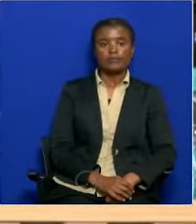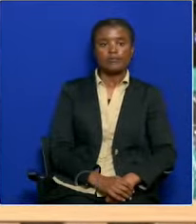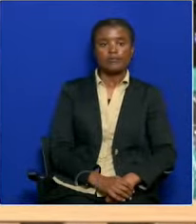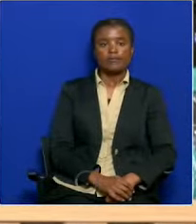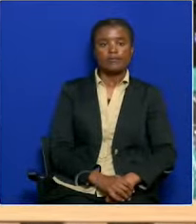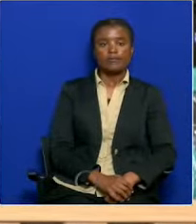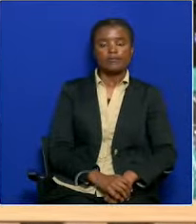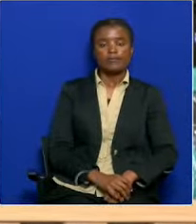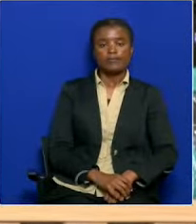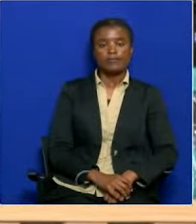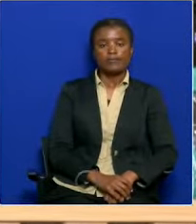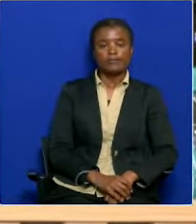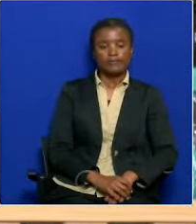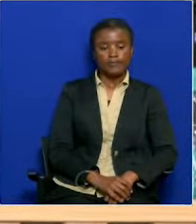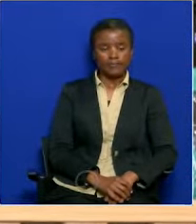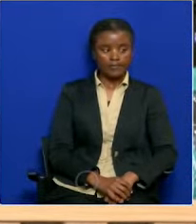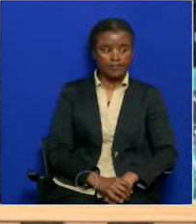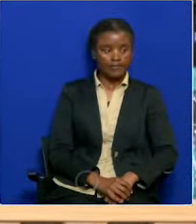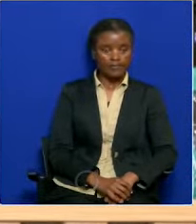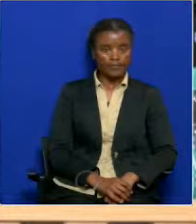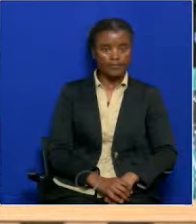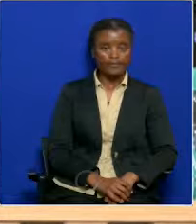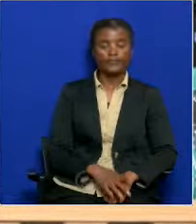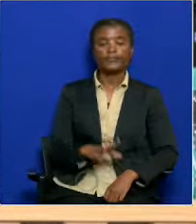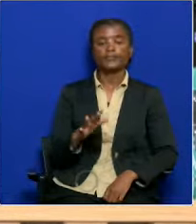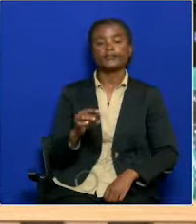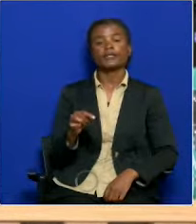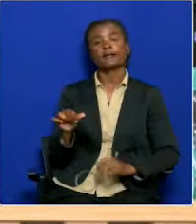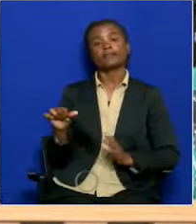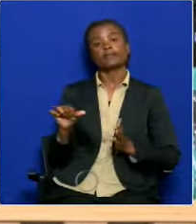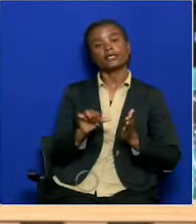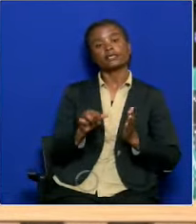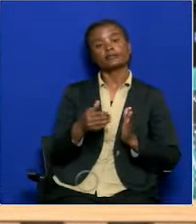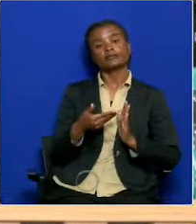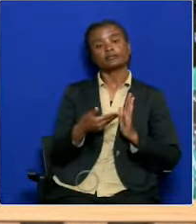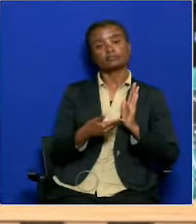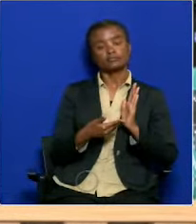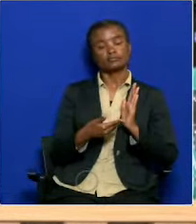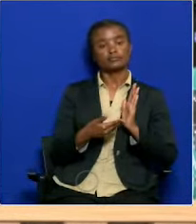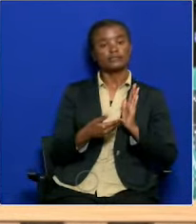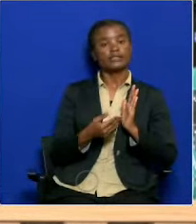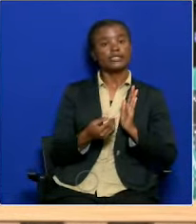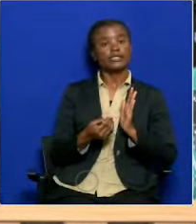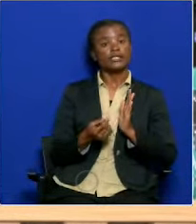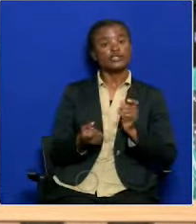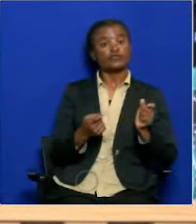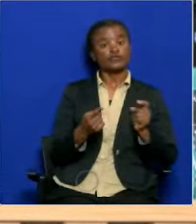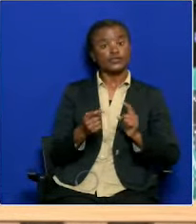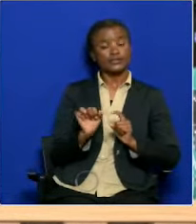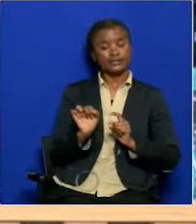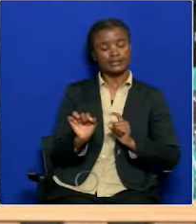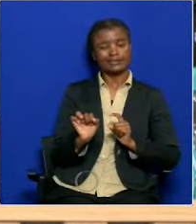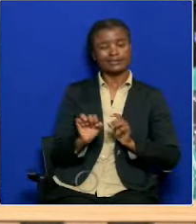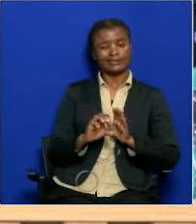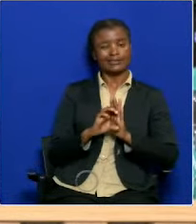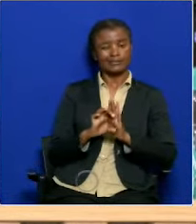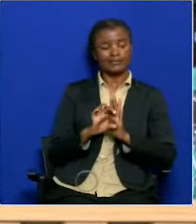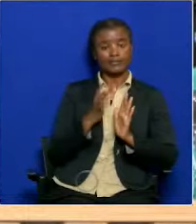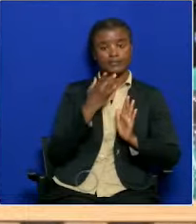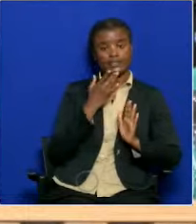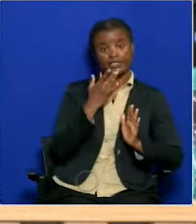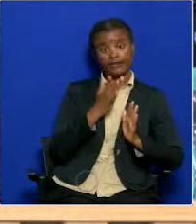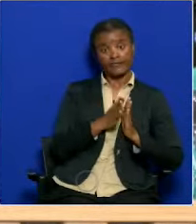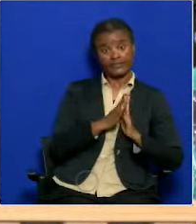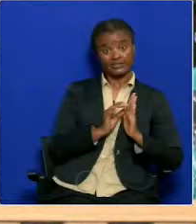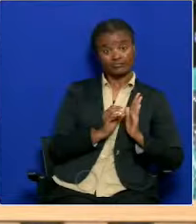If you could then return to your chats. So those were examples of personal favors. You'll also see that